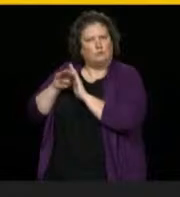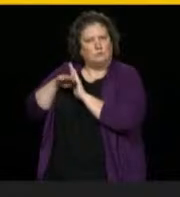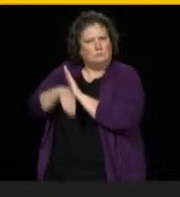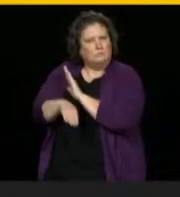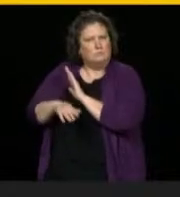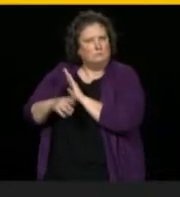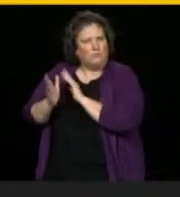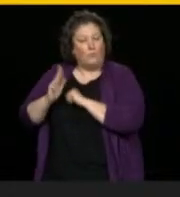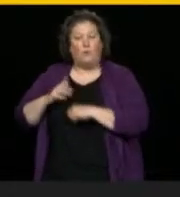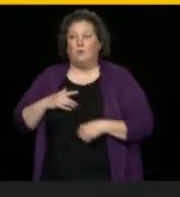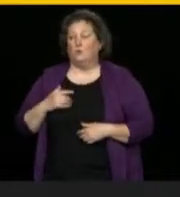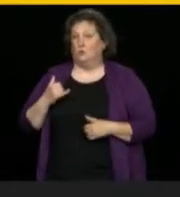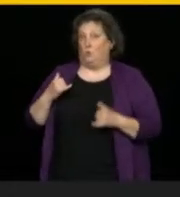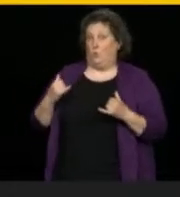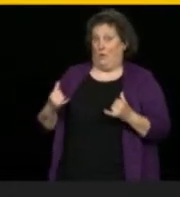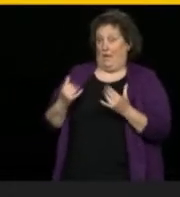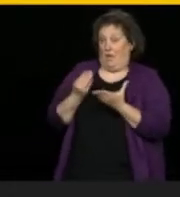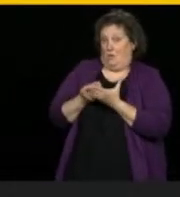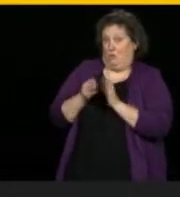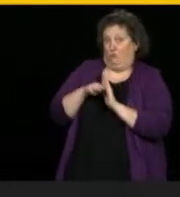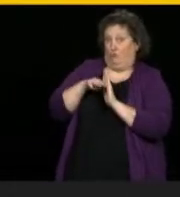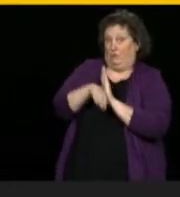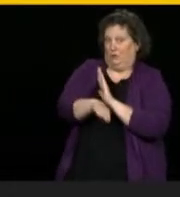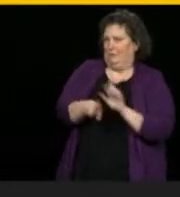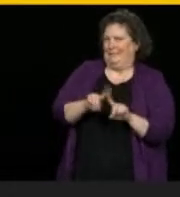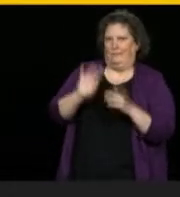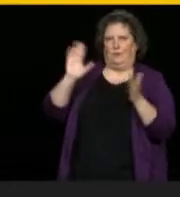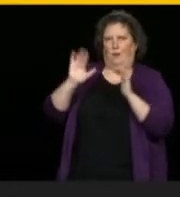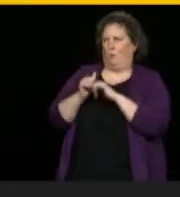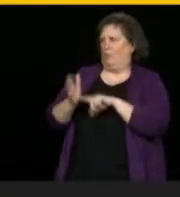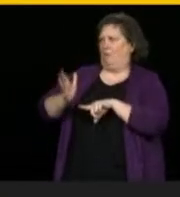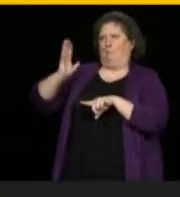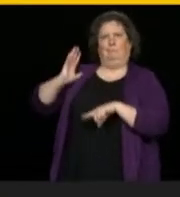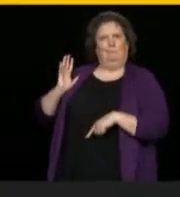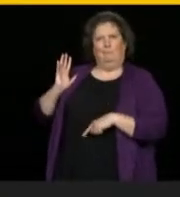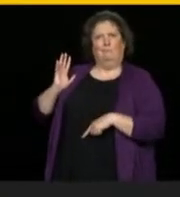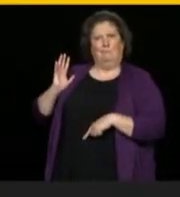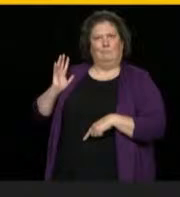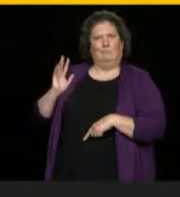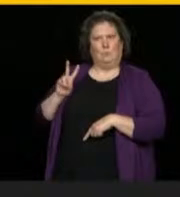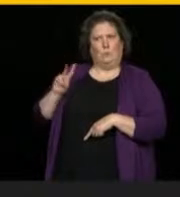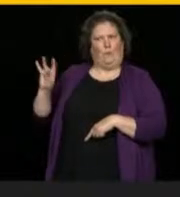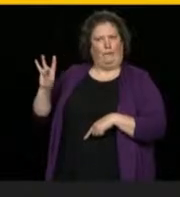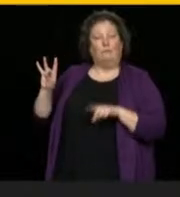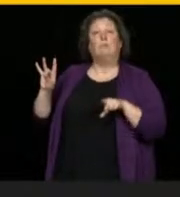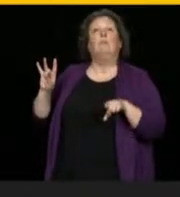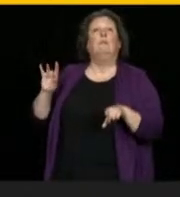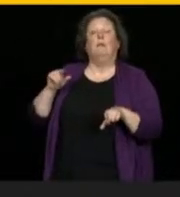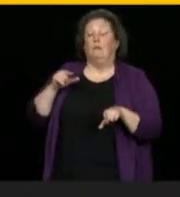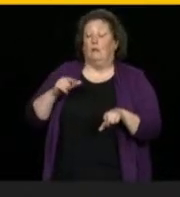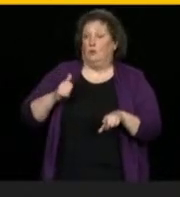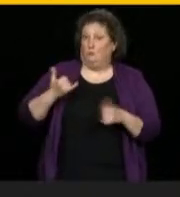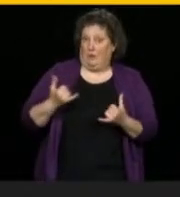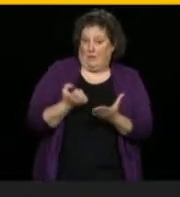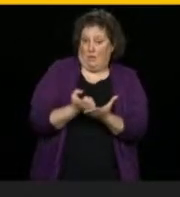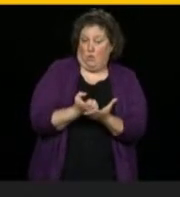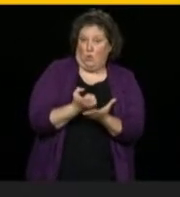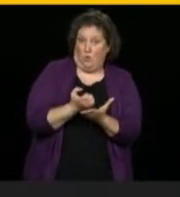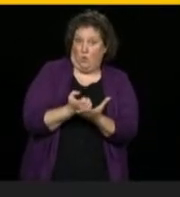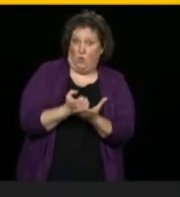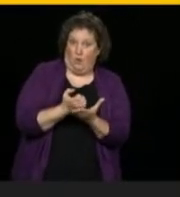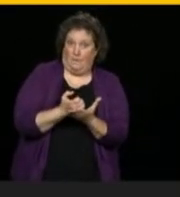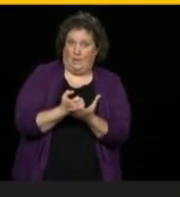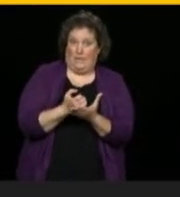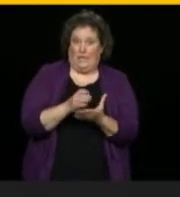from the last recession. The challenges our economy are facing are linked to a public health emergency, a